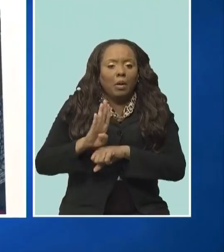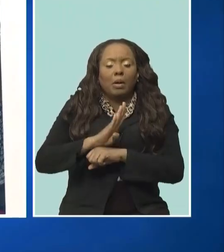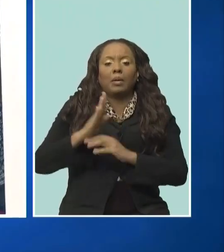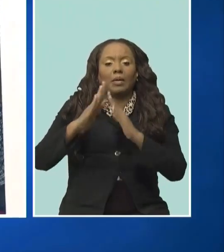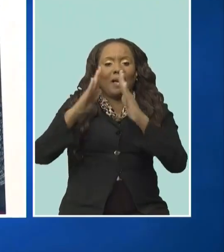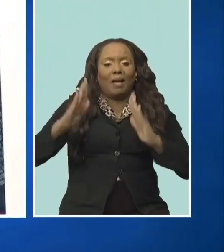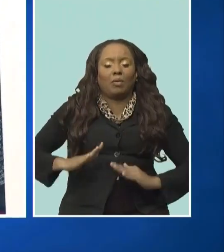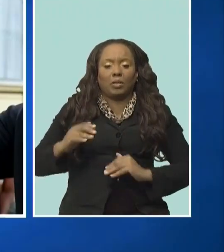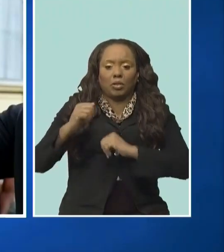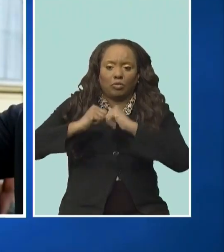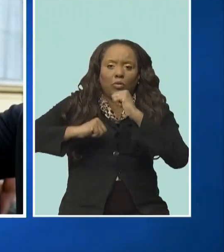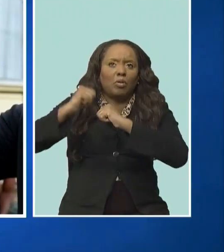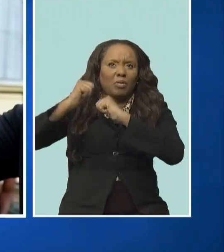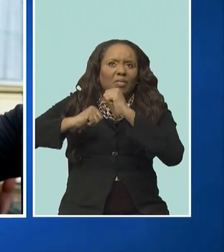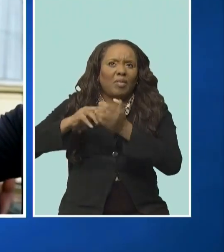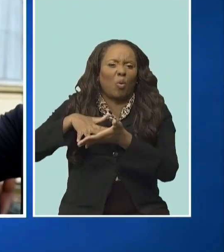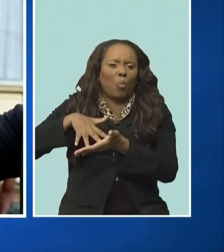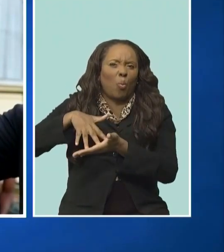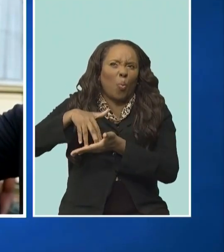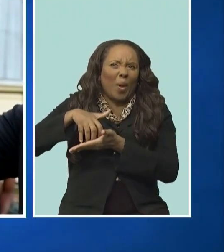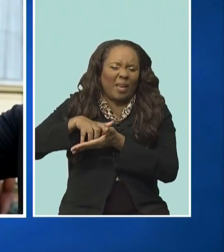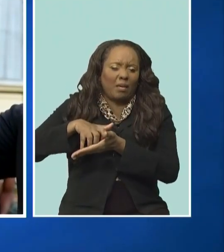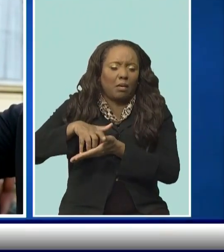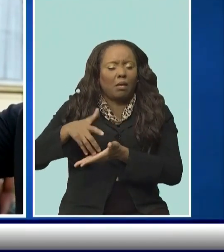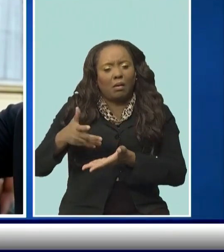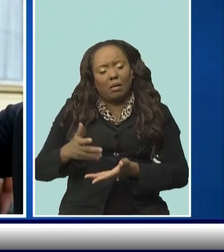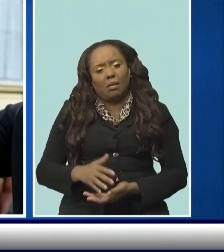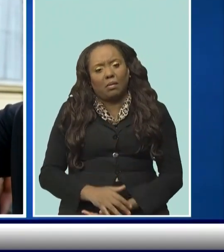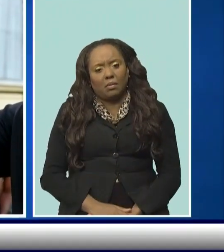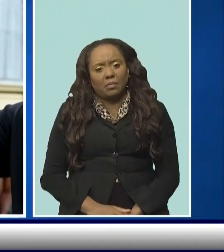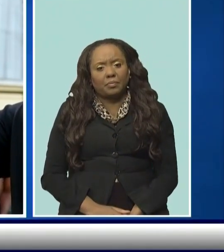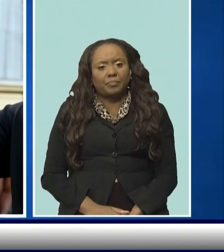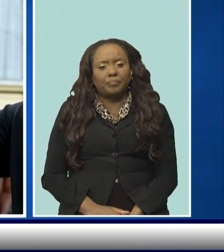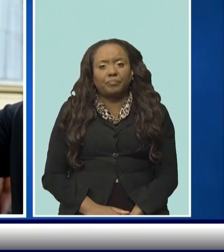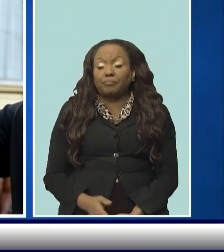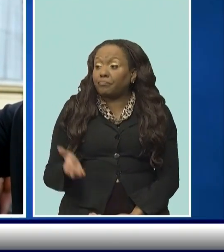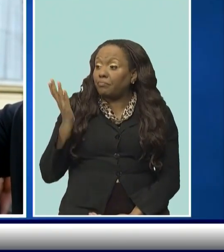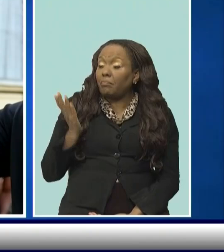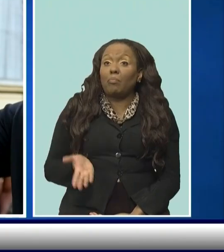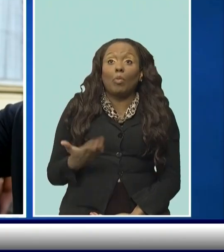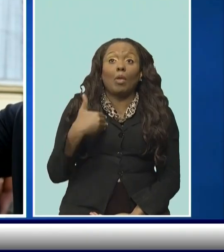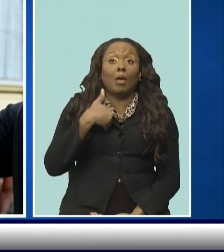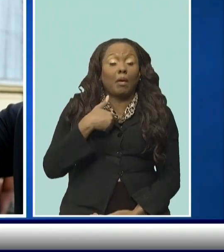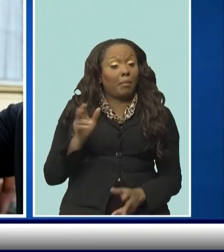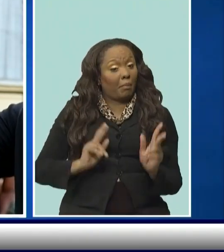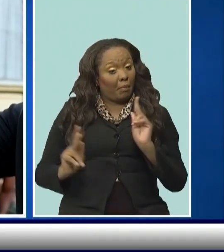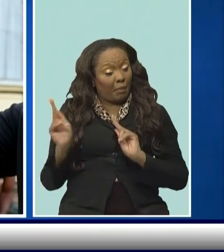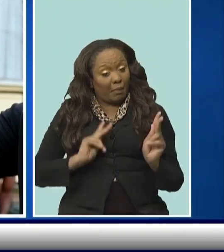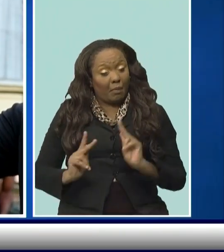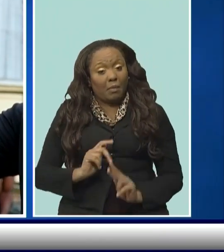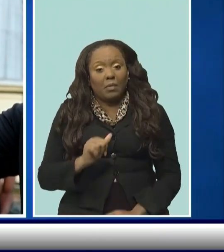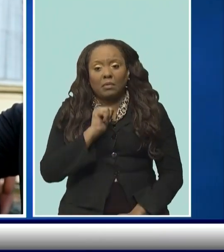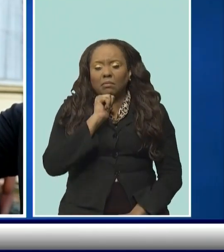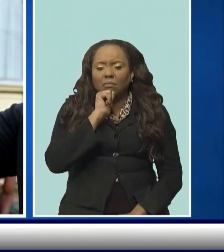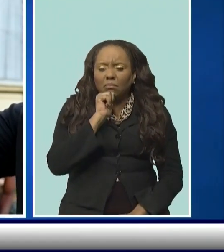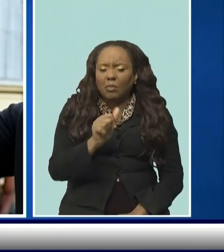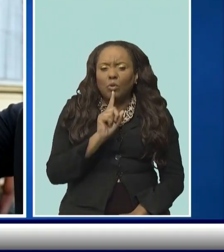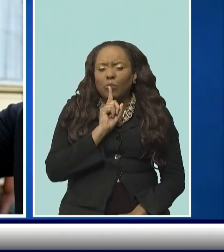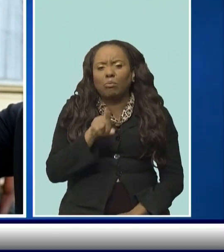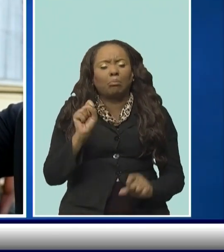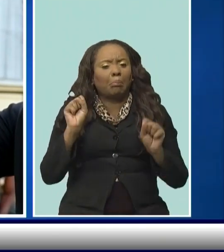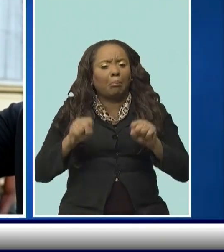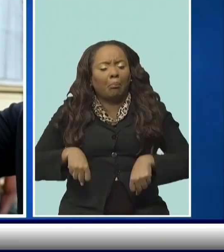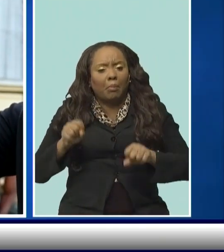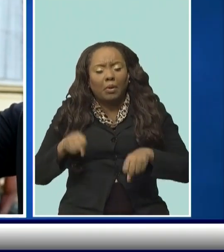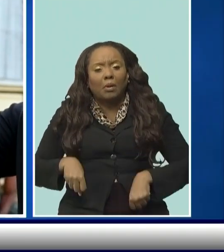housing stock. It shows up as well the fact that we have persons who are not necessarily in a position to be